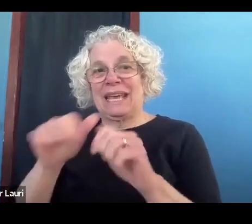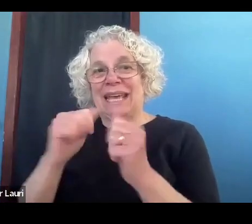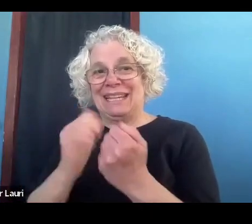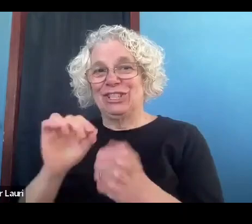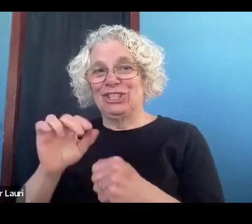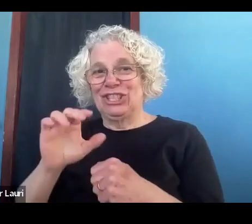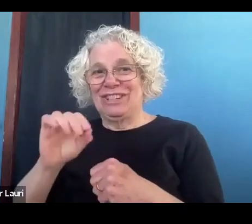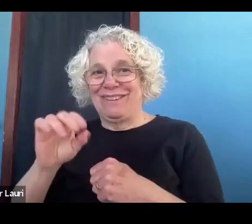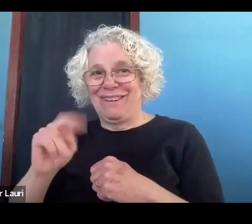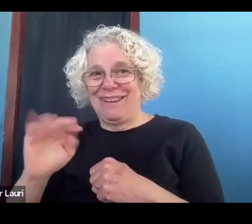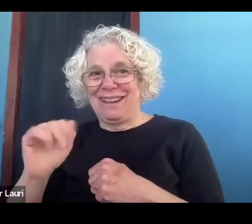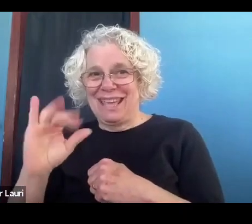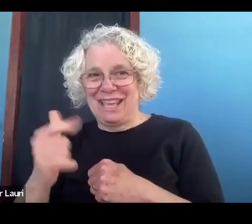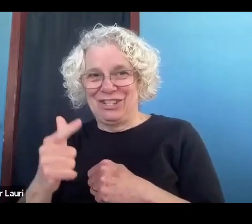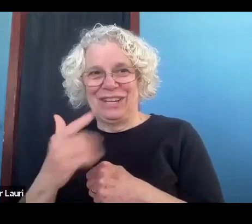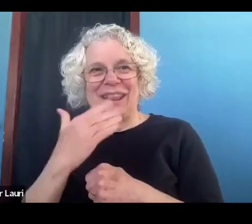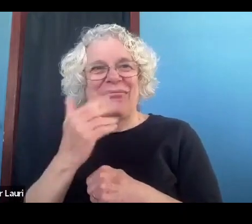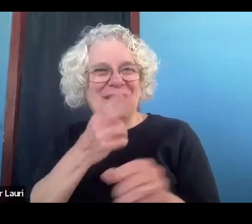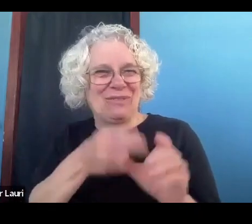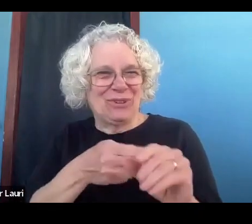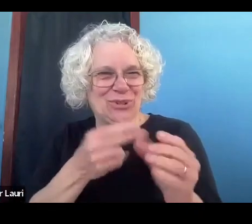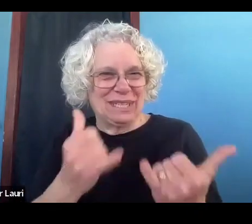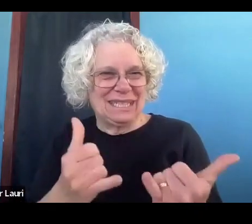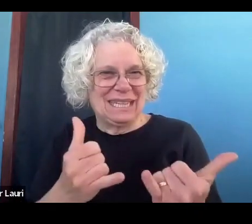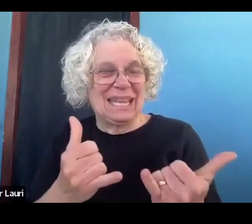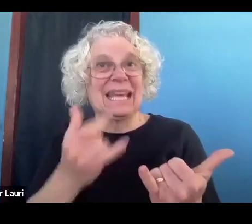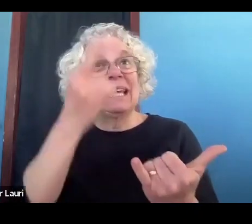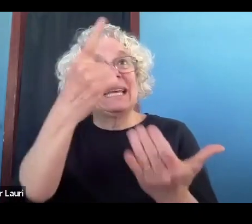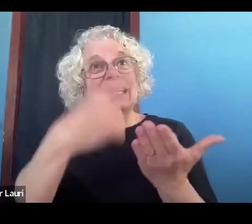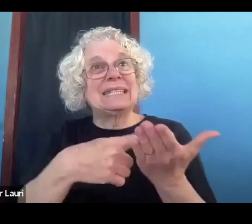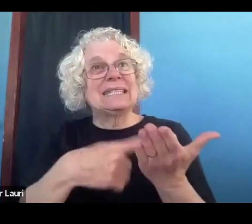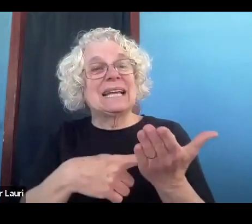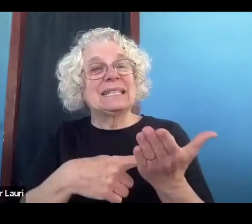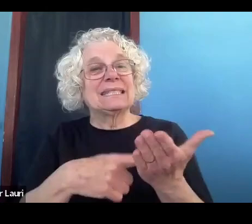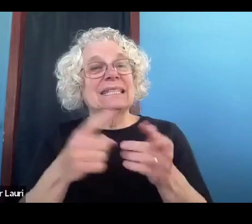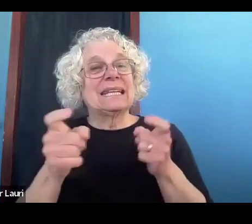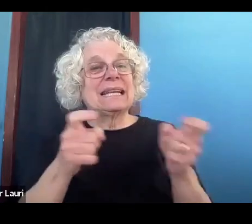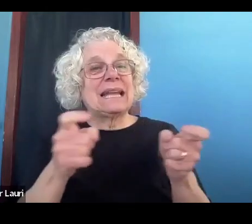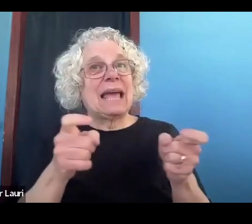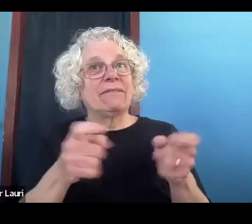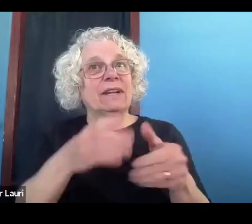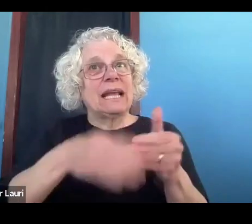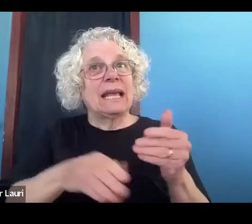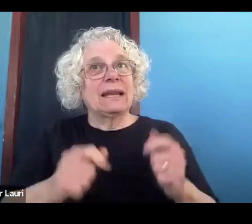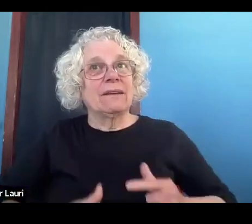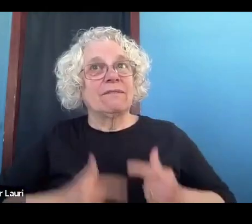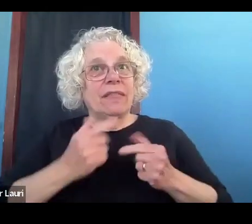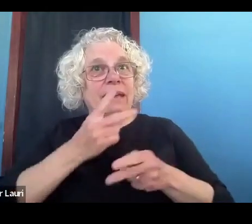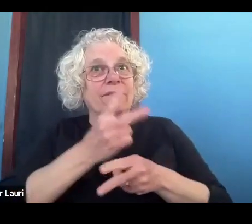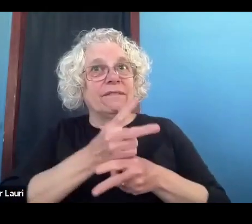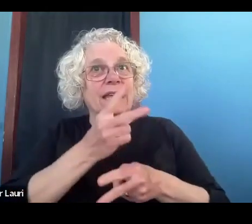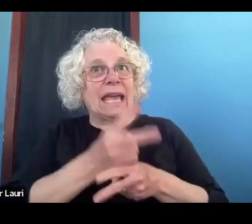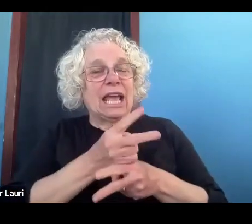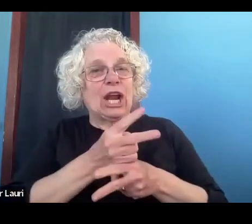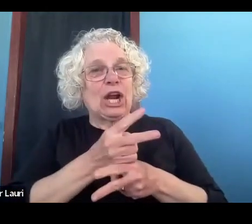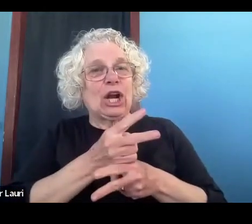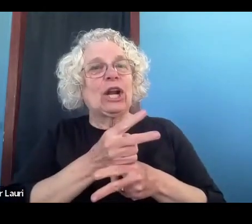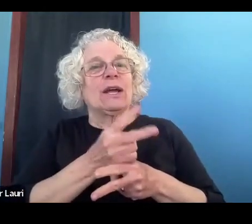for today's session on navigating end-of-life care, insights, and support for informed